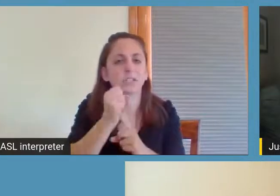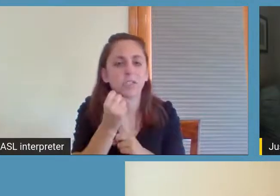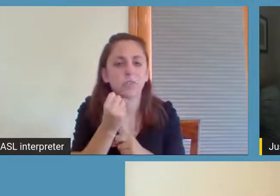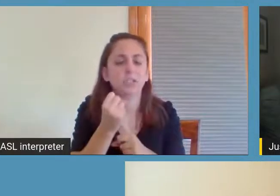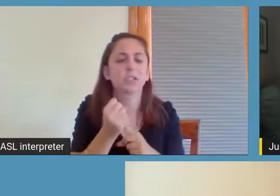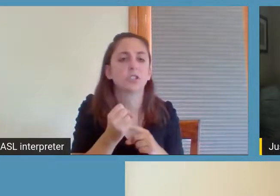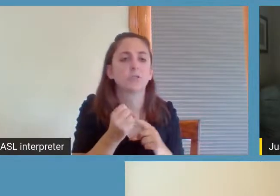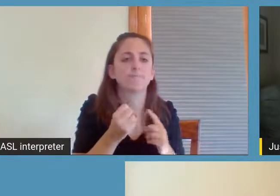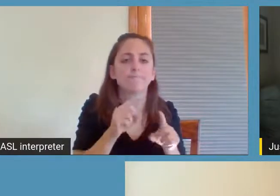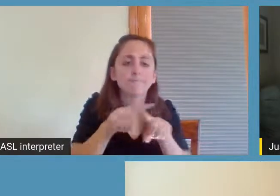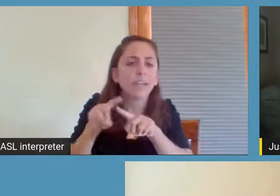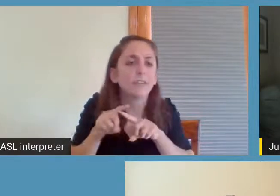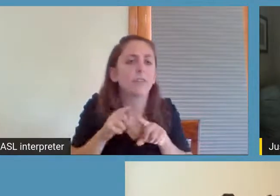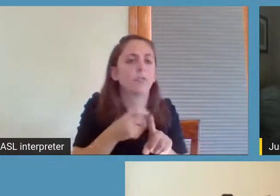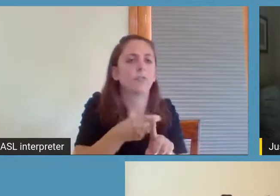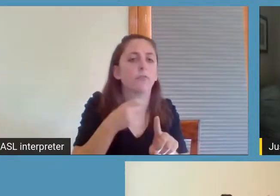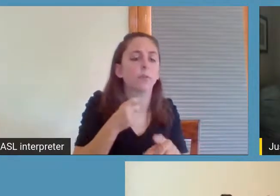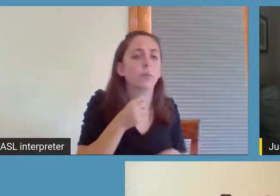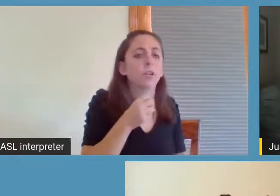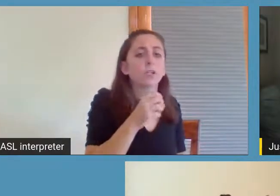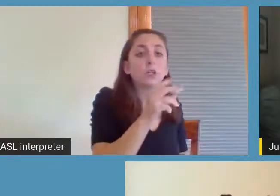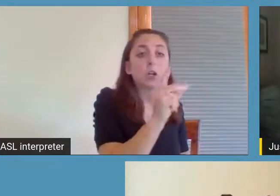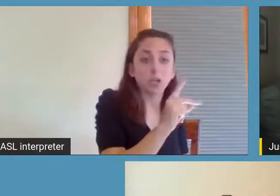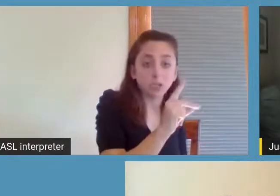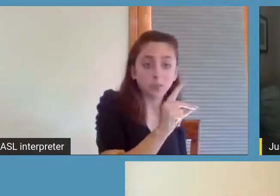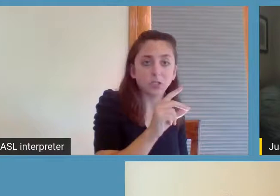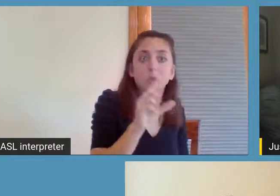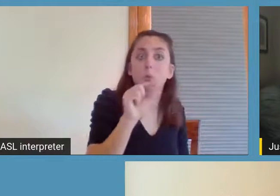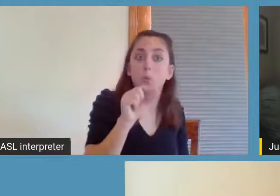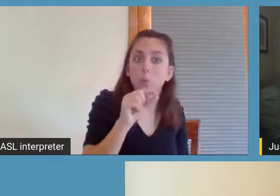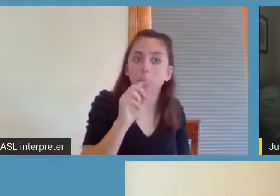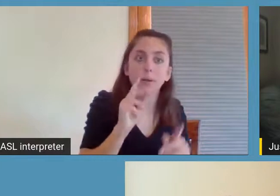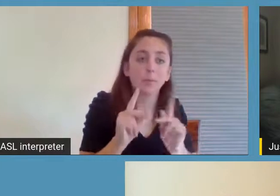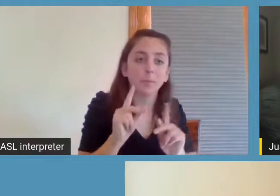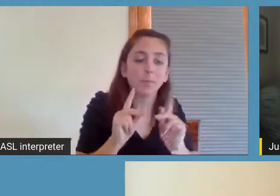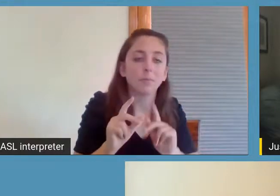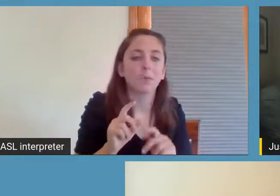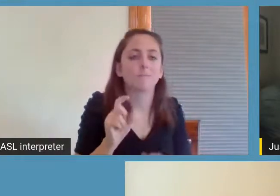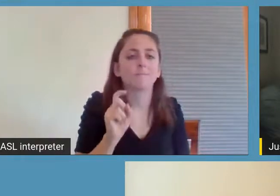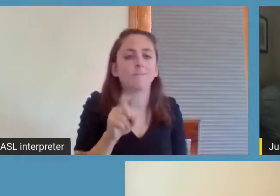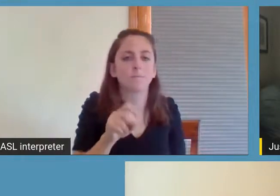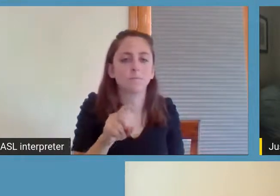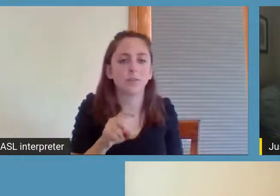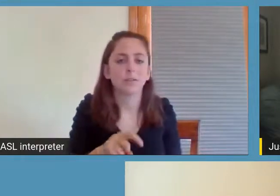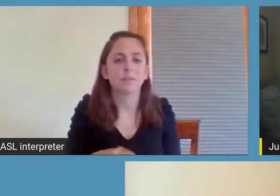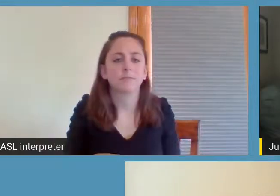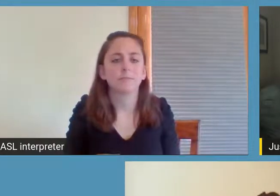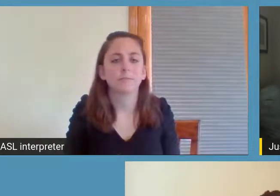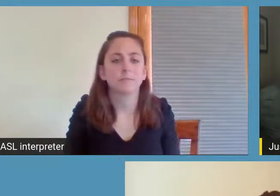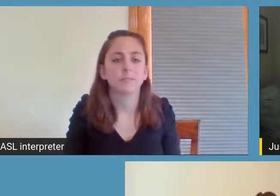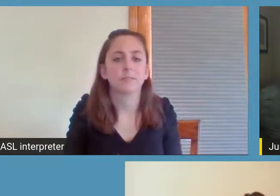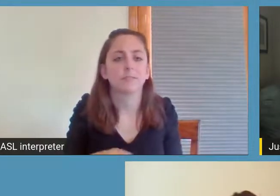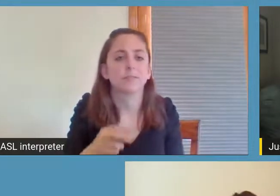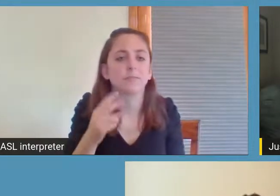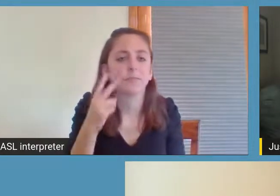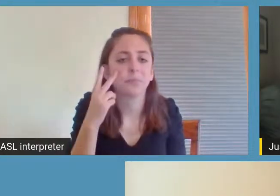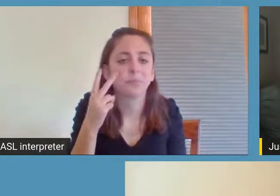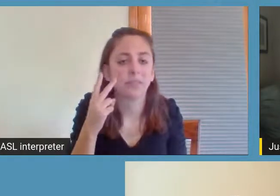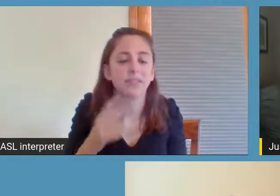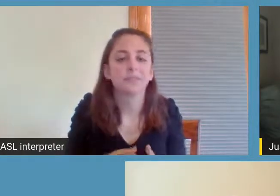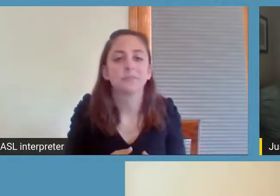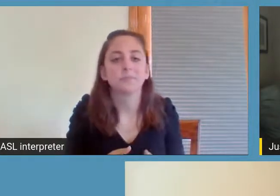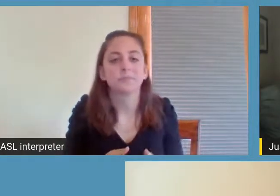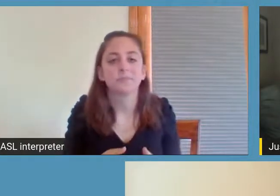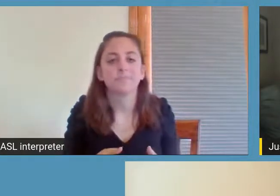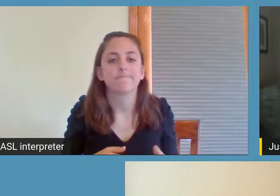Consmatrix, which is 20 people had to be on view, their work on view. And all of them had different issues. It had to be on the floor.